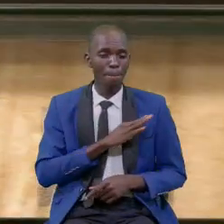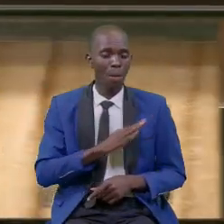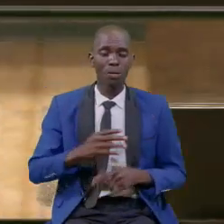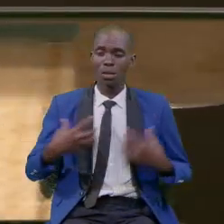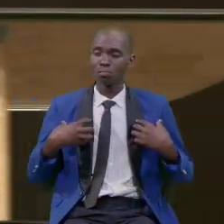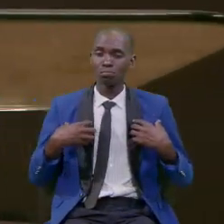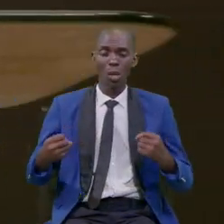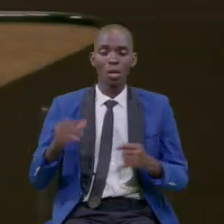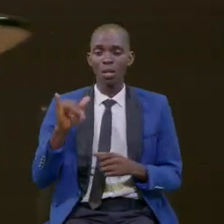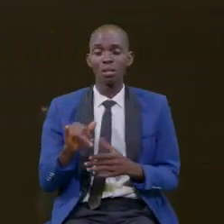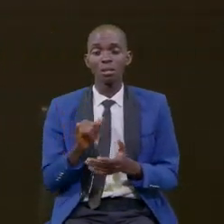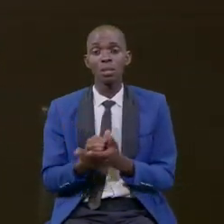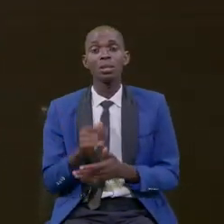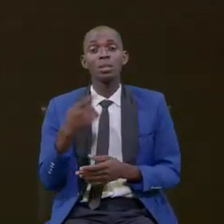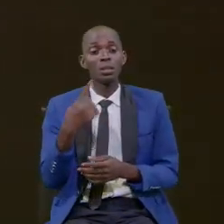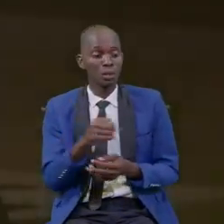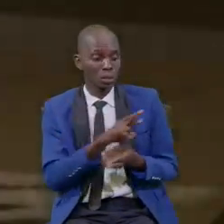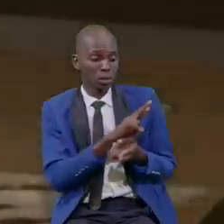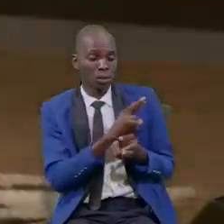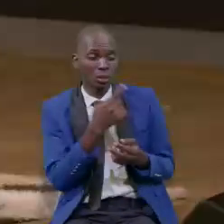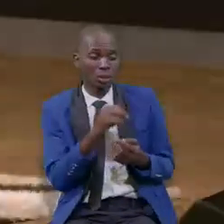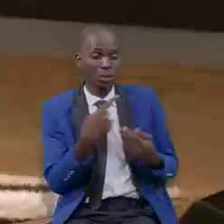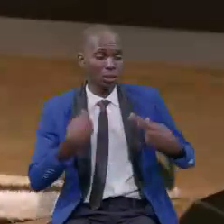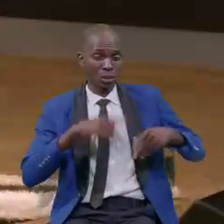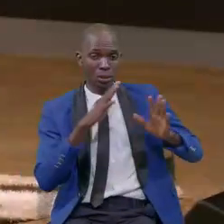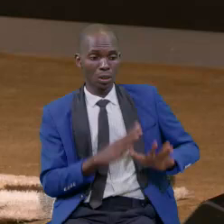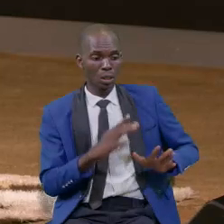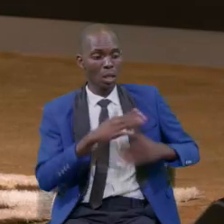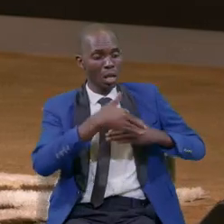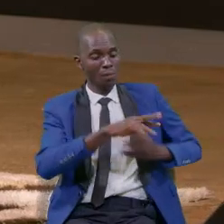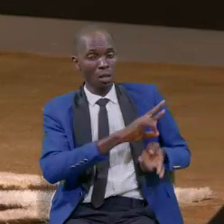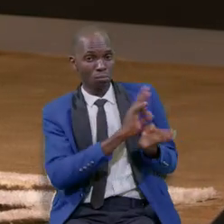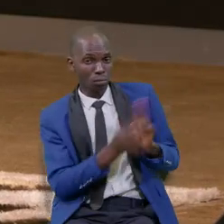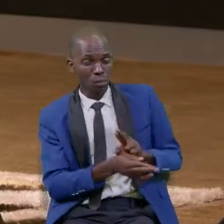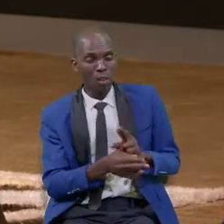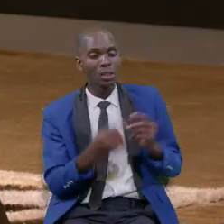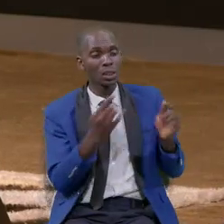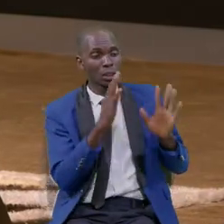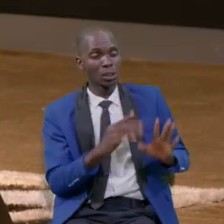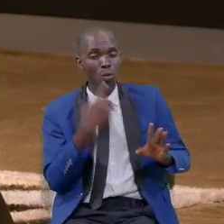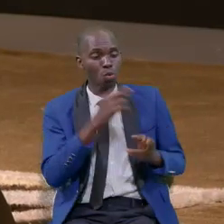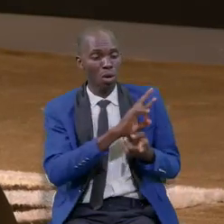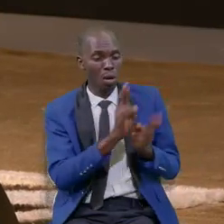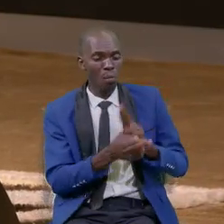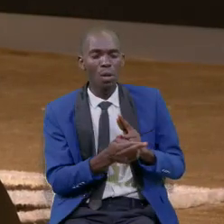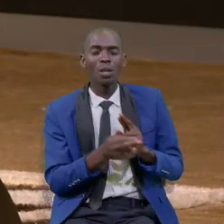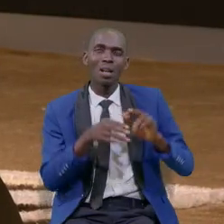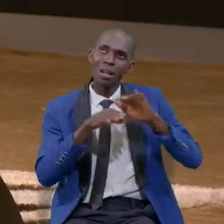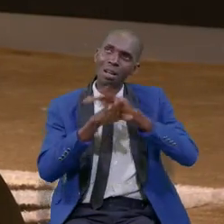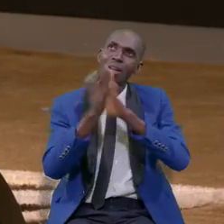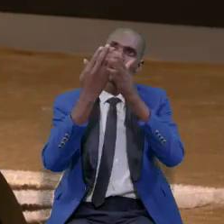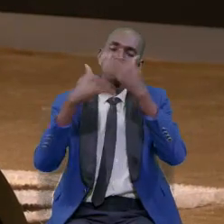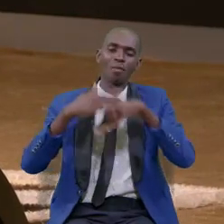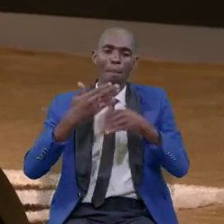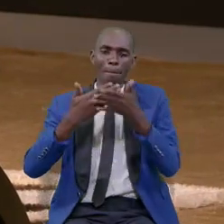the publicans who repent, they go into the kingdom of God before